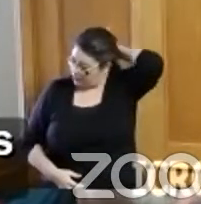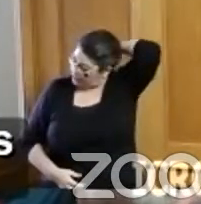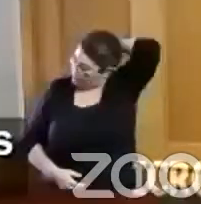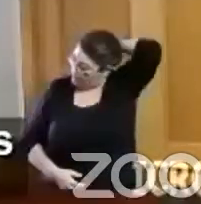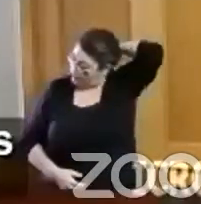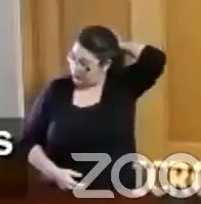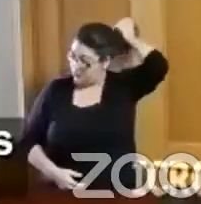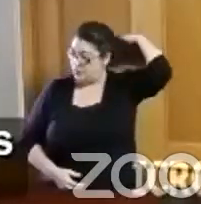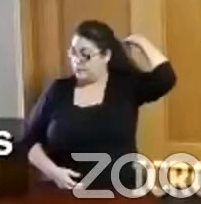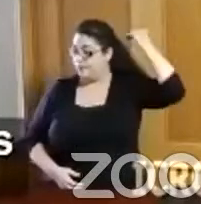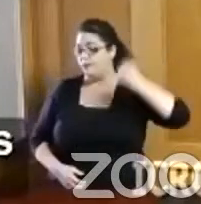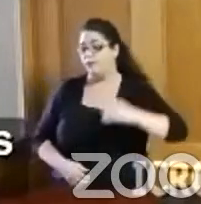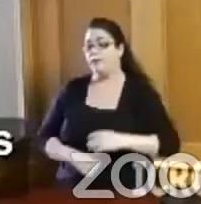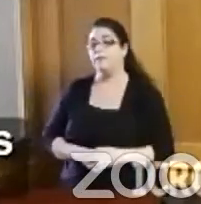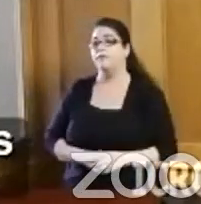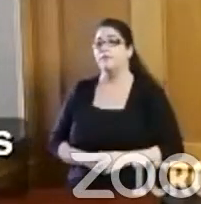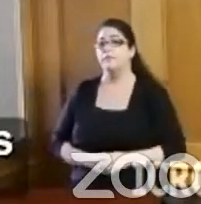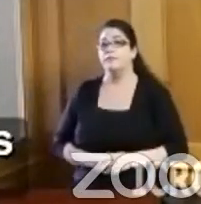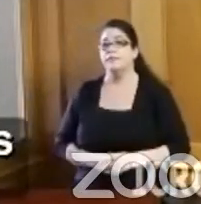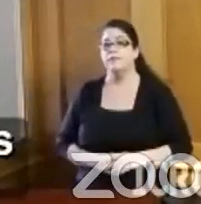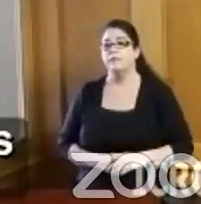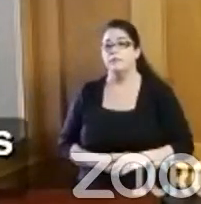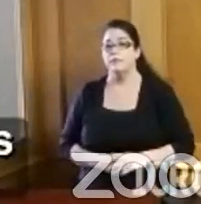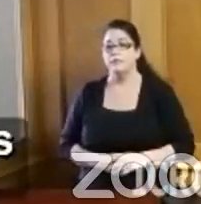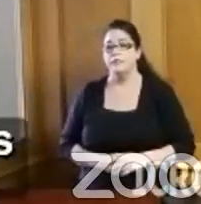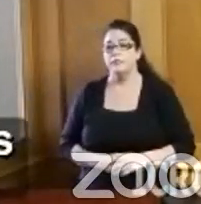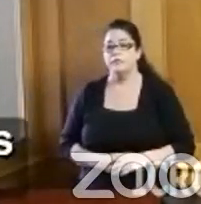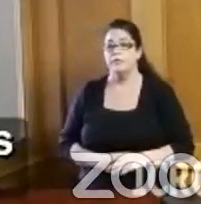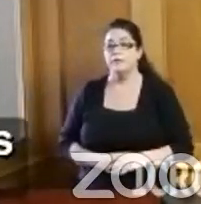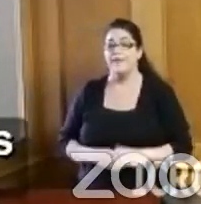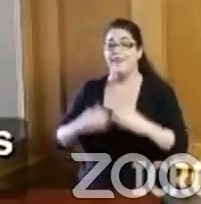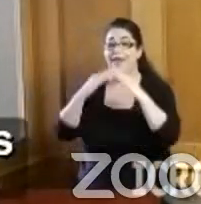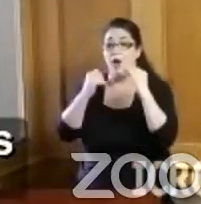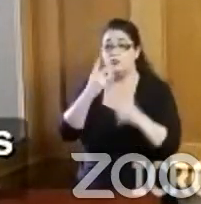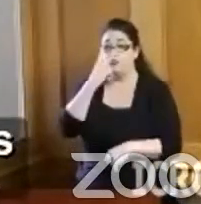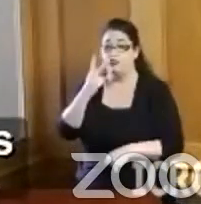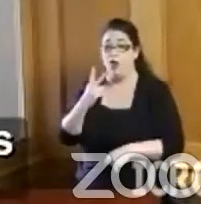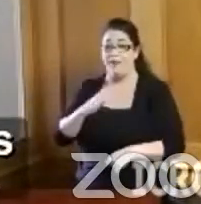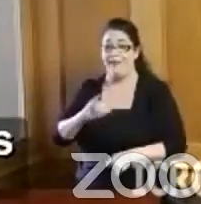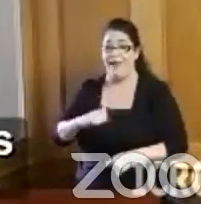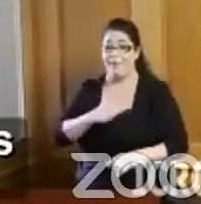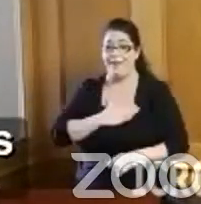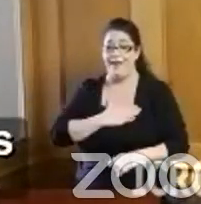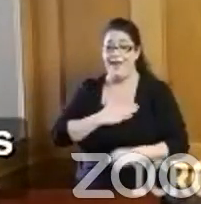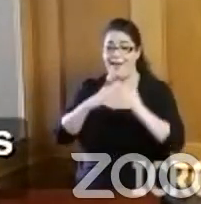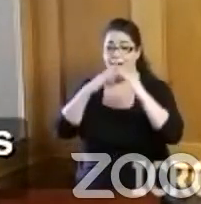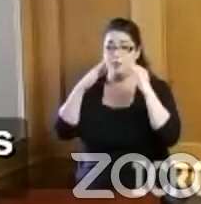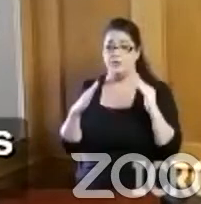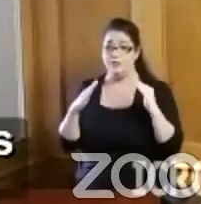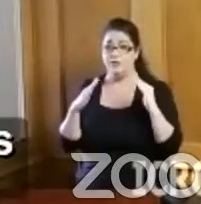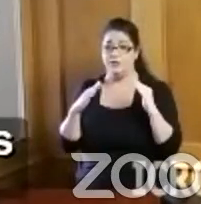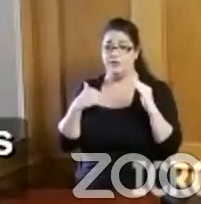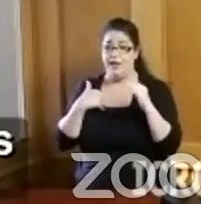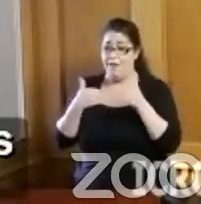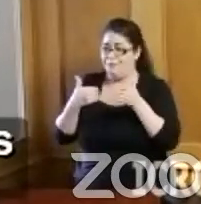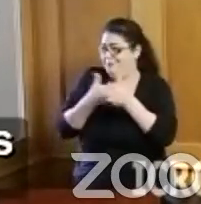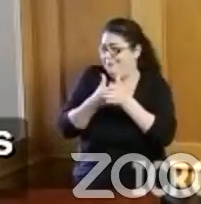The house you saw on here is mine. It butts, I butt right up to that